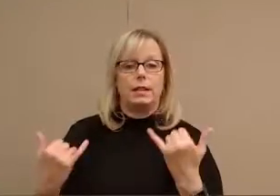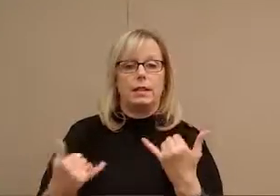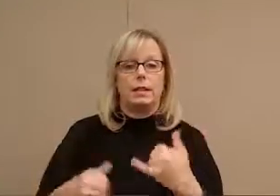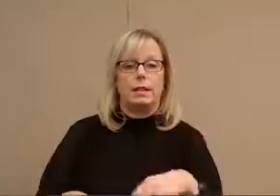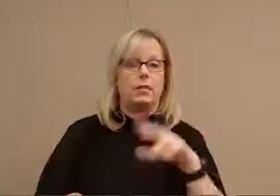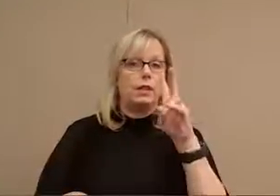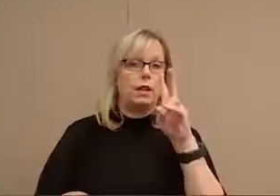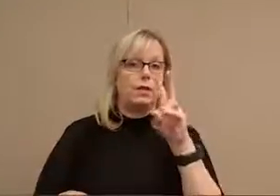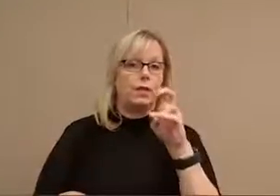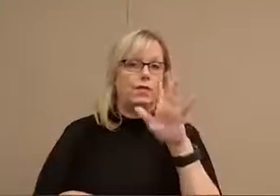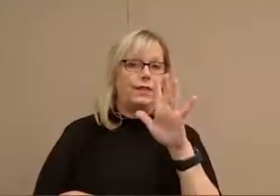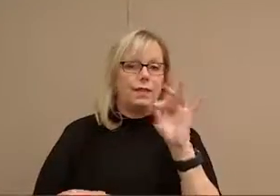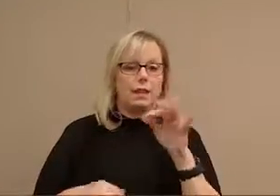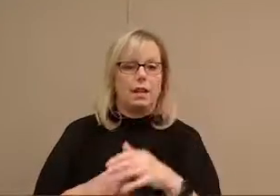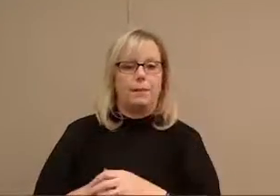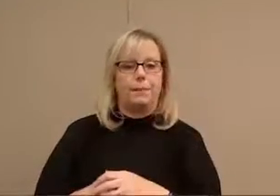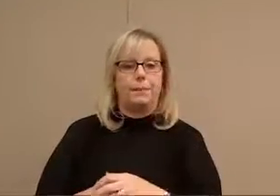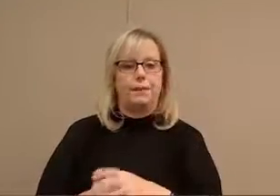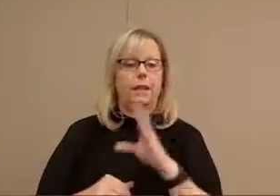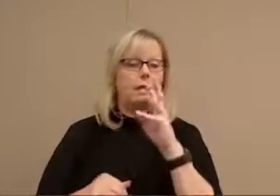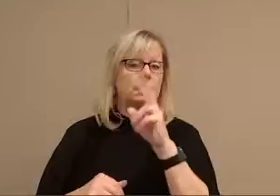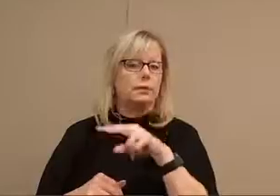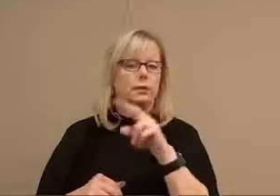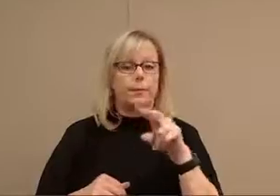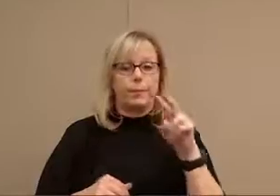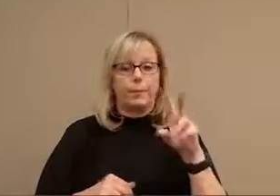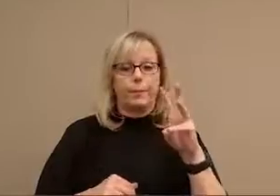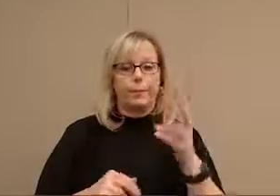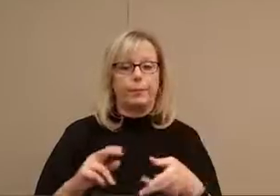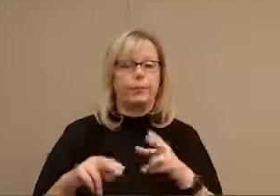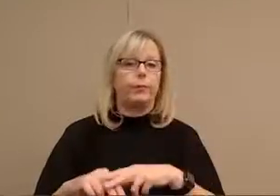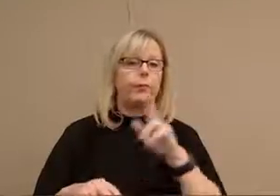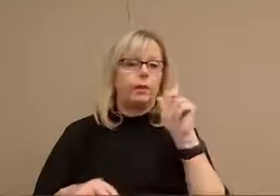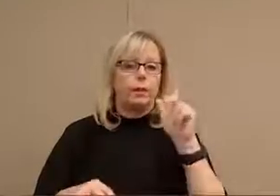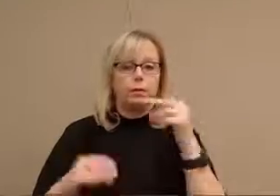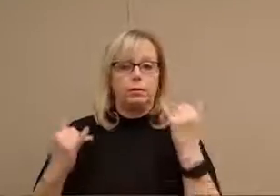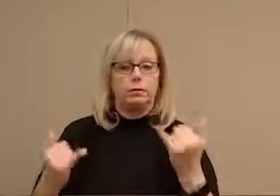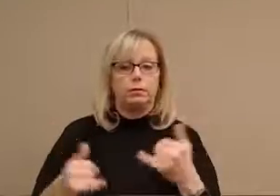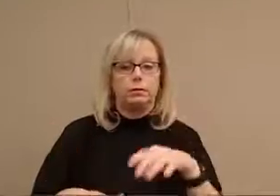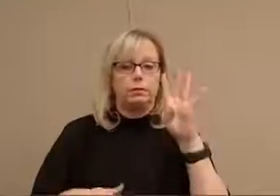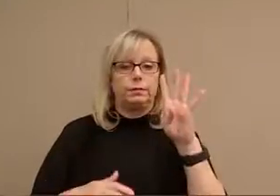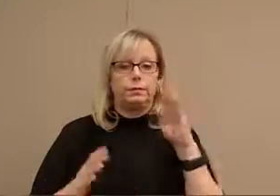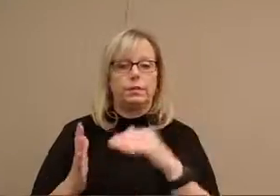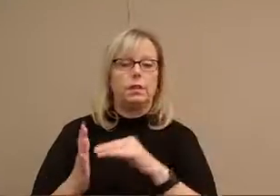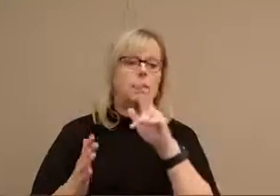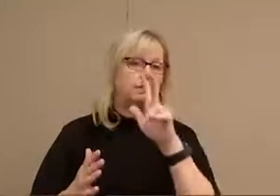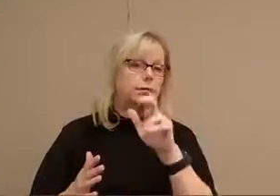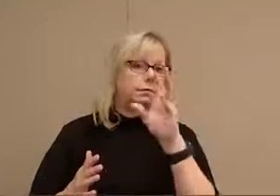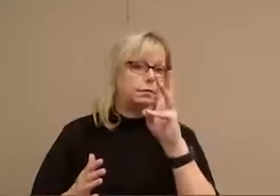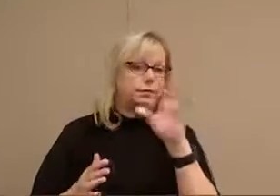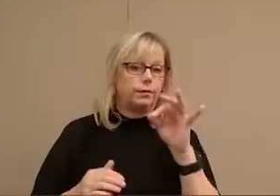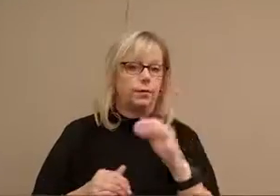3 to 259. 62226 up 23 to